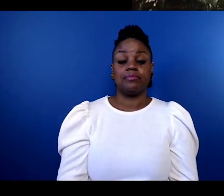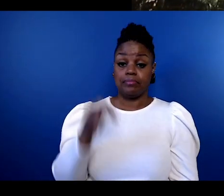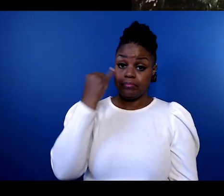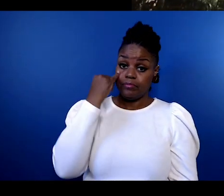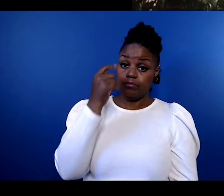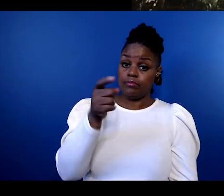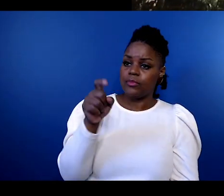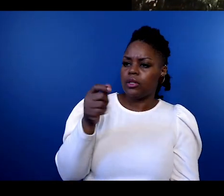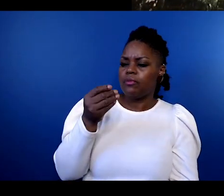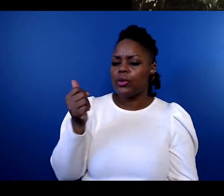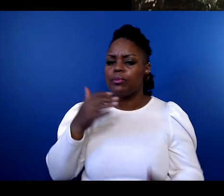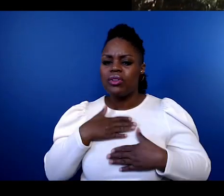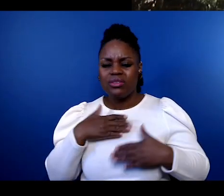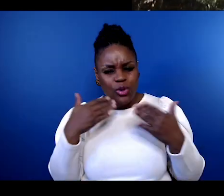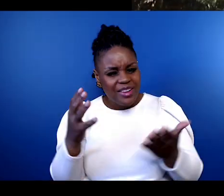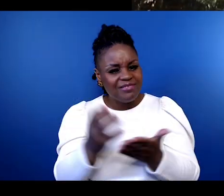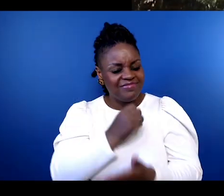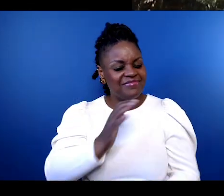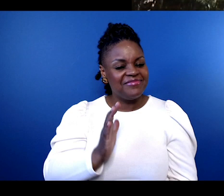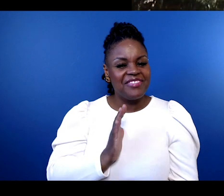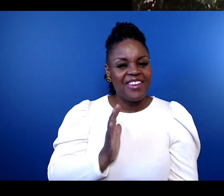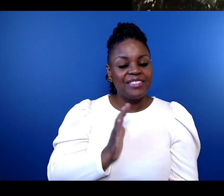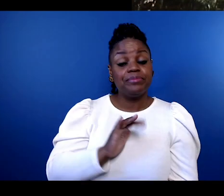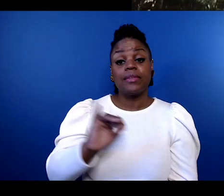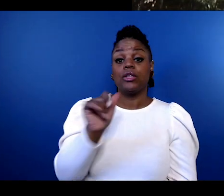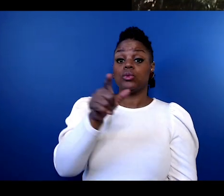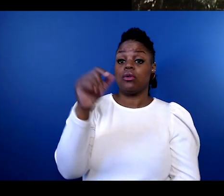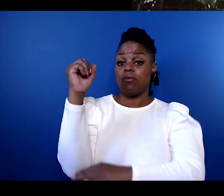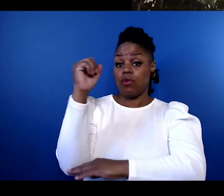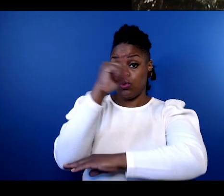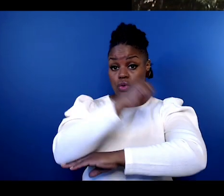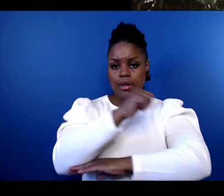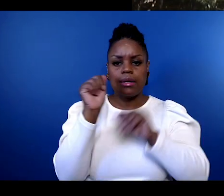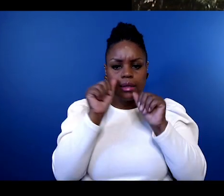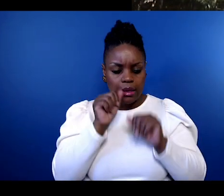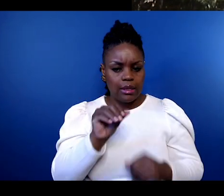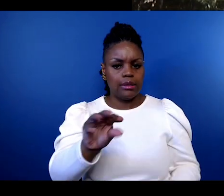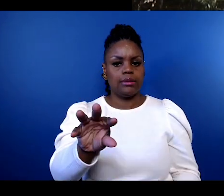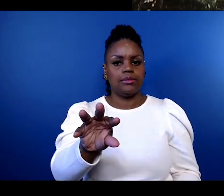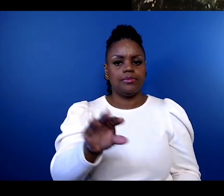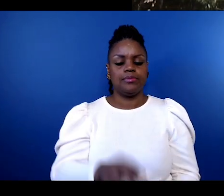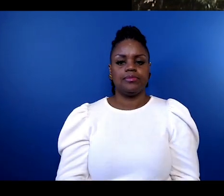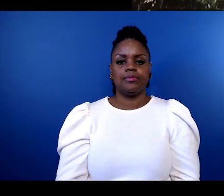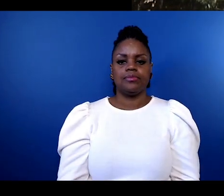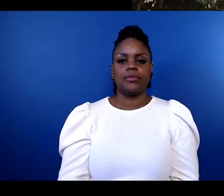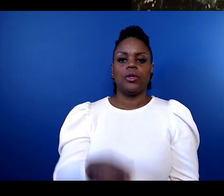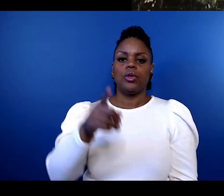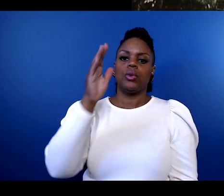modified versions first. If you are doing the modified version, you're going to come up onto that left knee, lift the